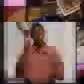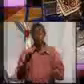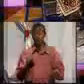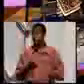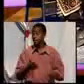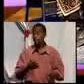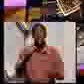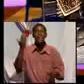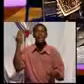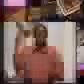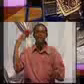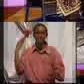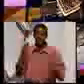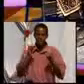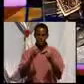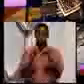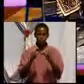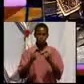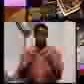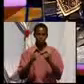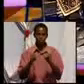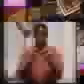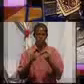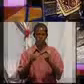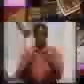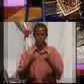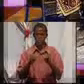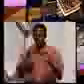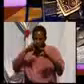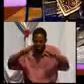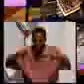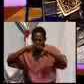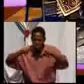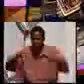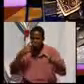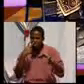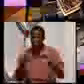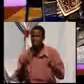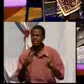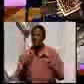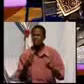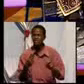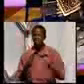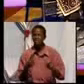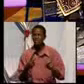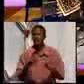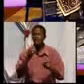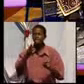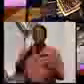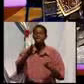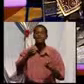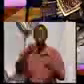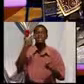per our last education survey that we did, out of